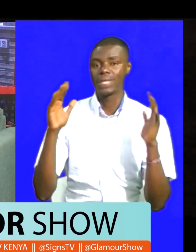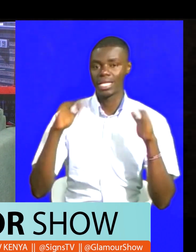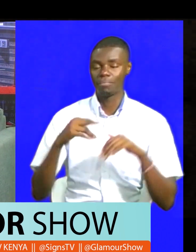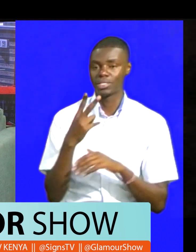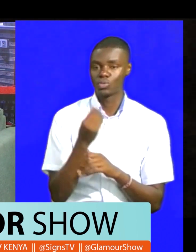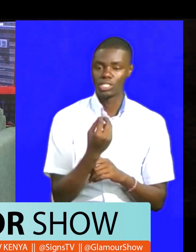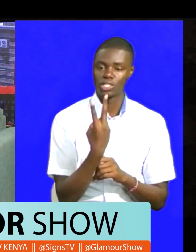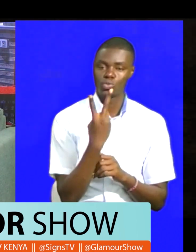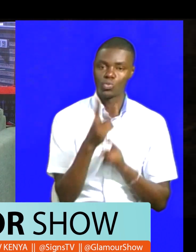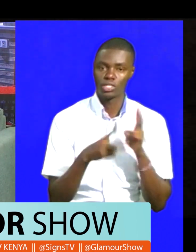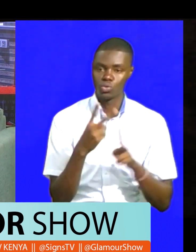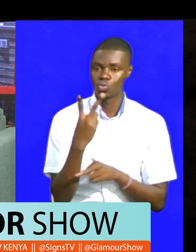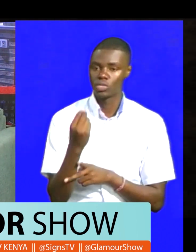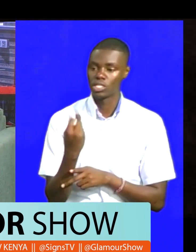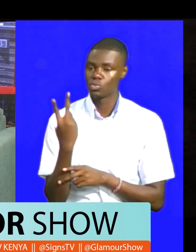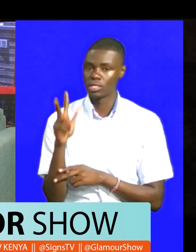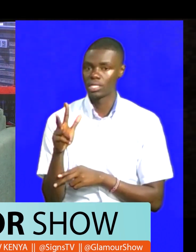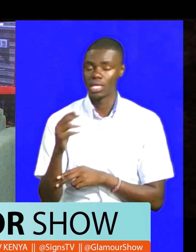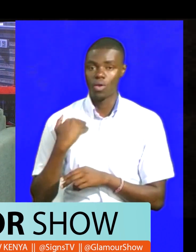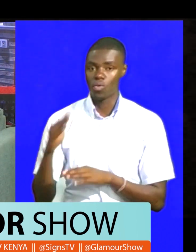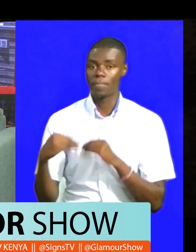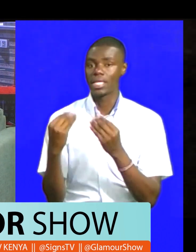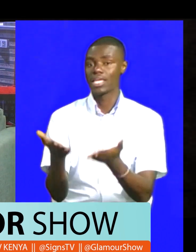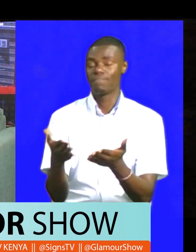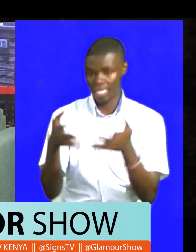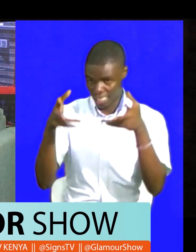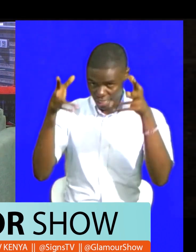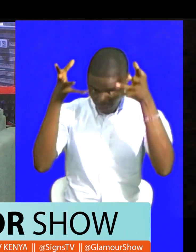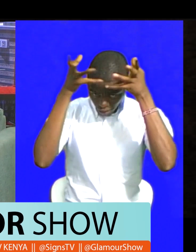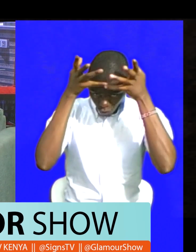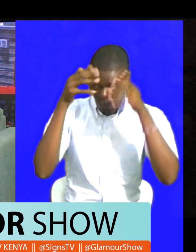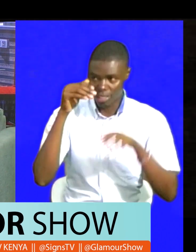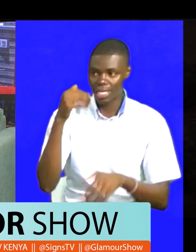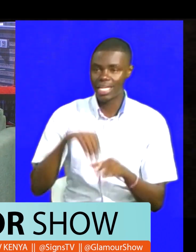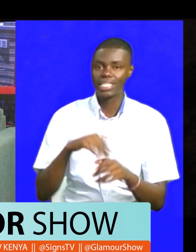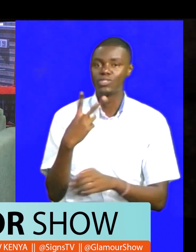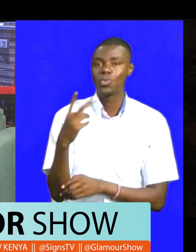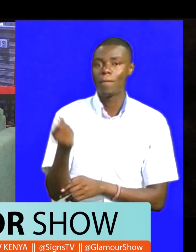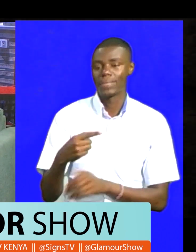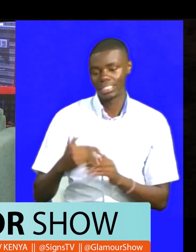2022-2023, which I'll be handing over in 2 months' time. Yeah.